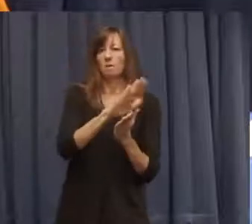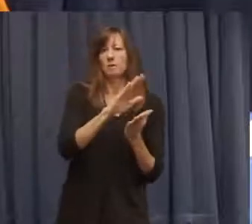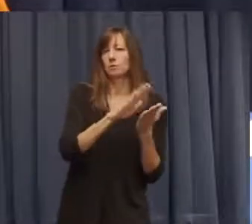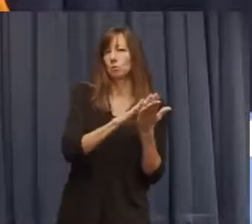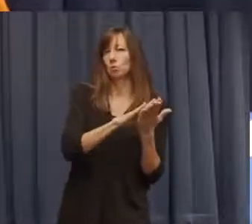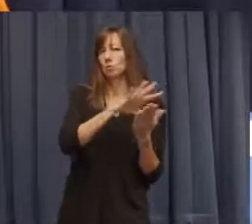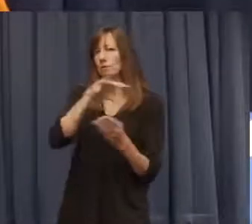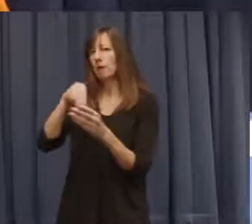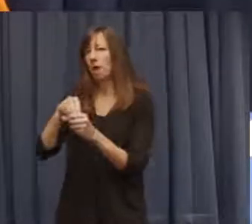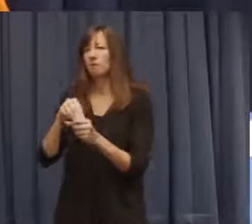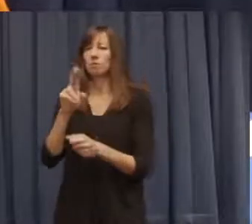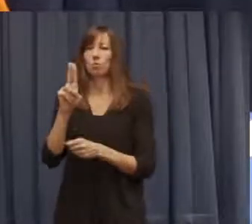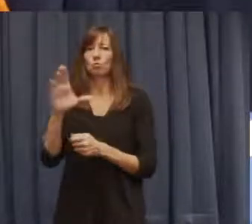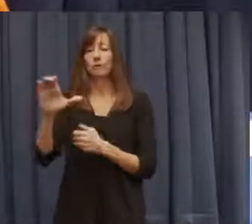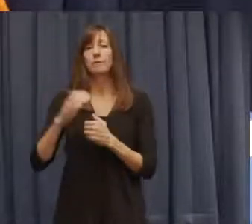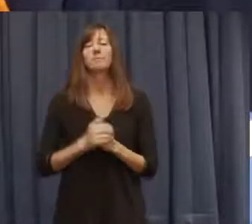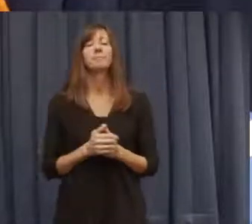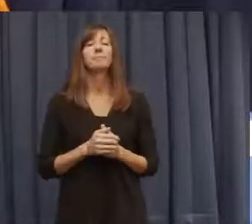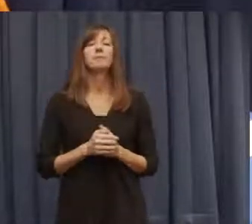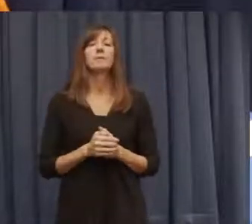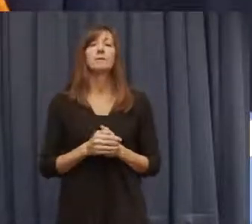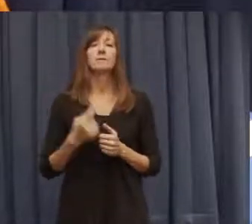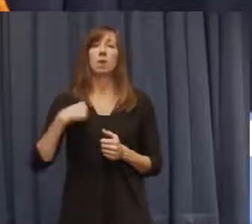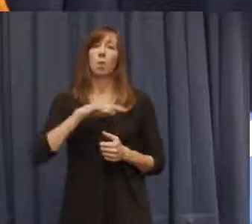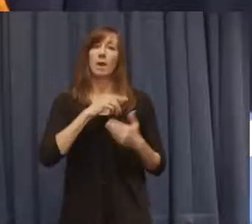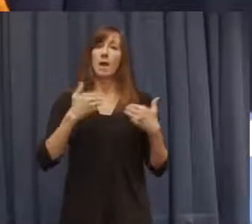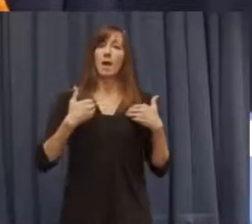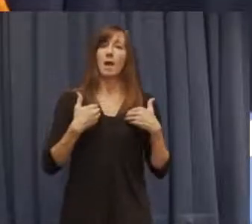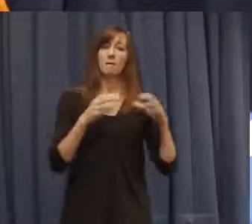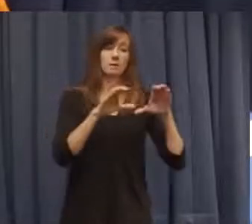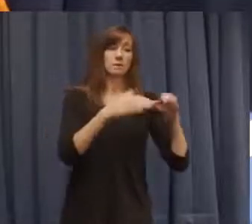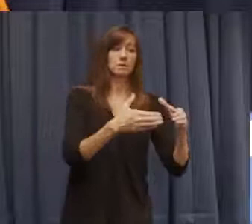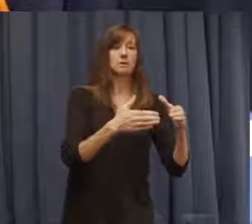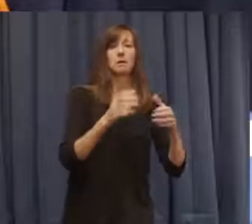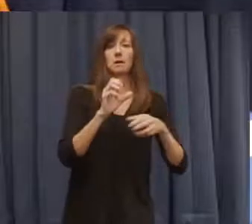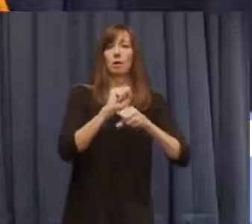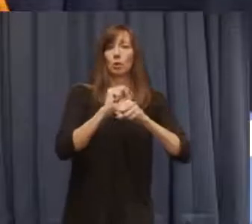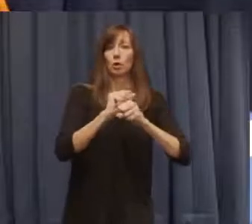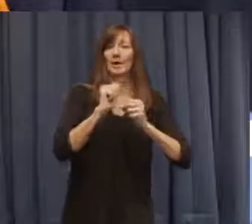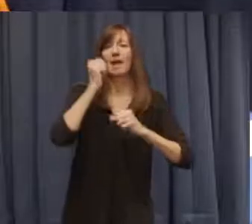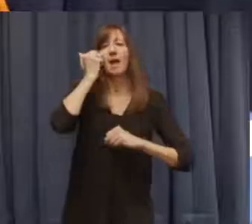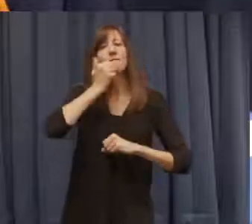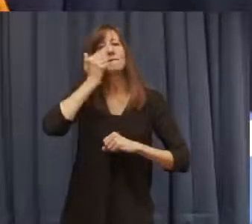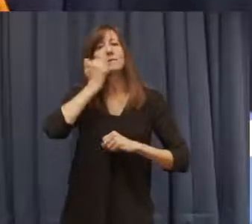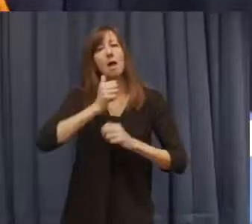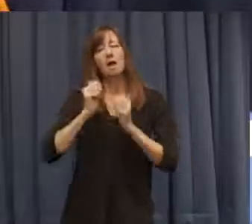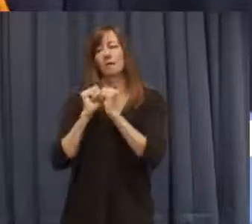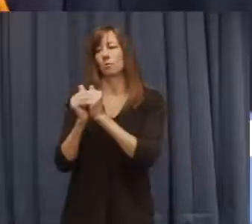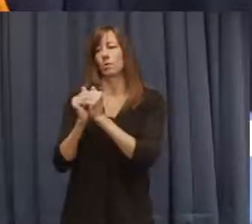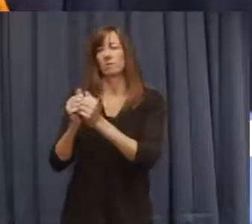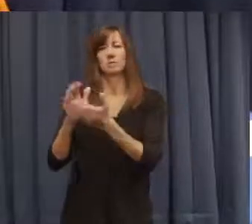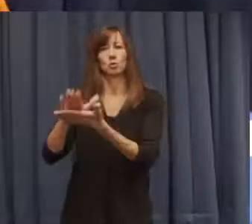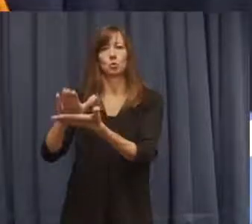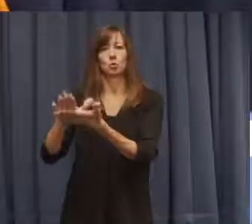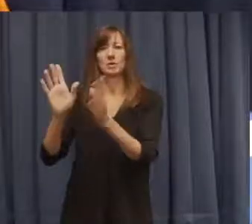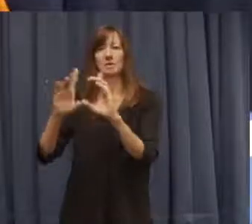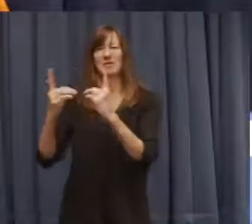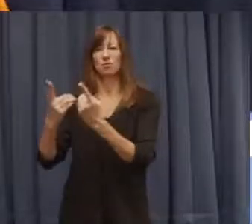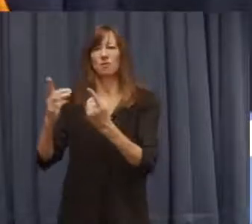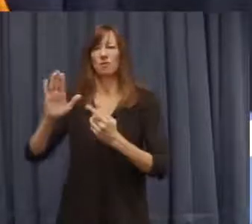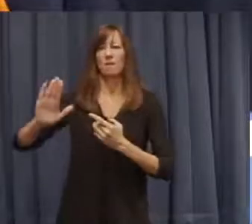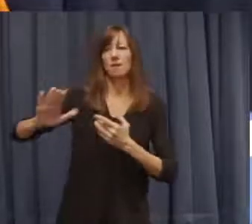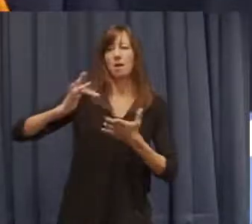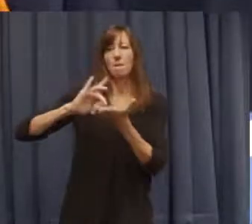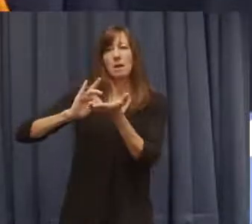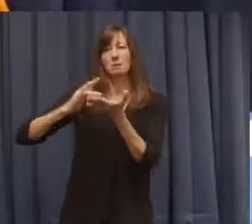exclusively working in partnership with the school districts. They're in daily conversation with every single district and their medical staff and